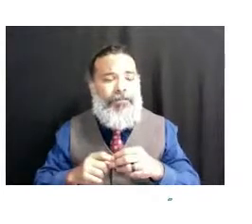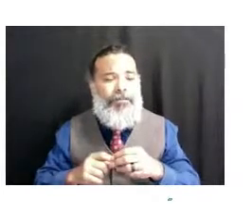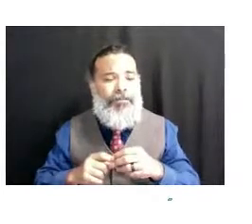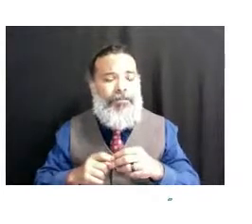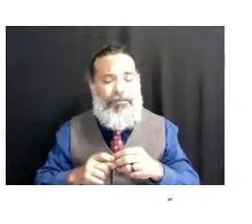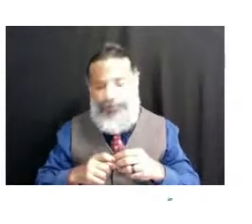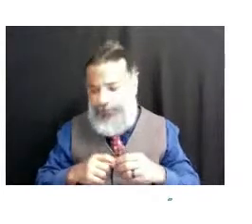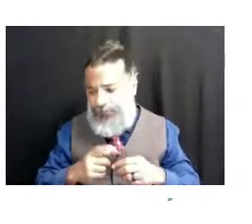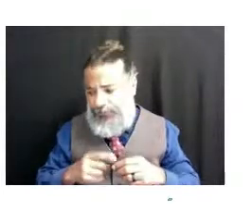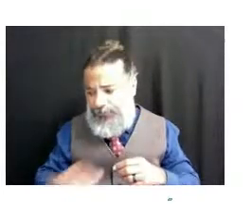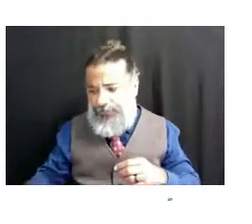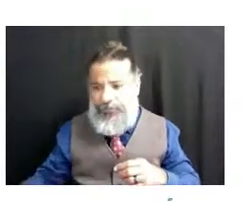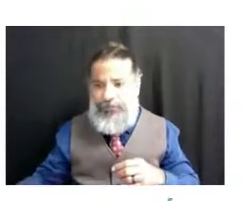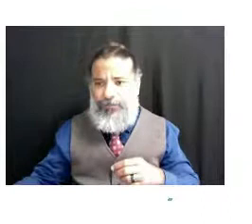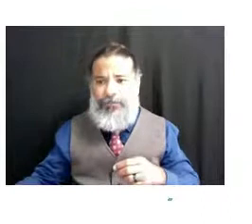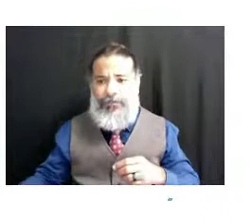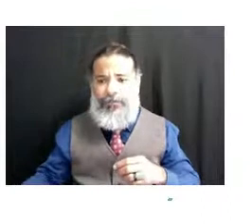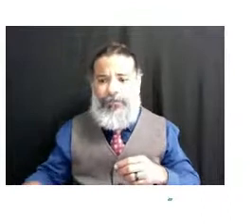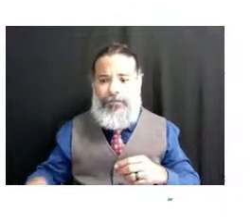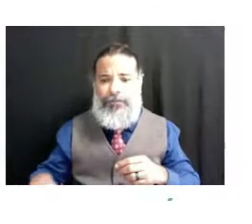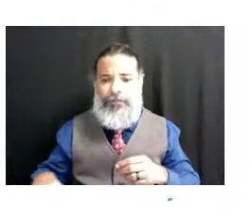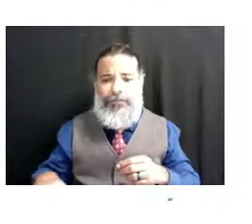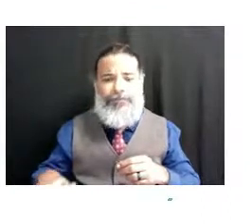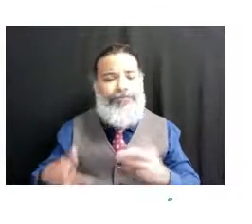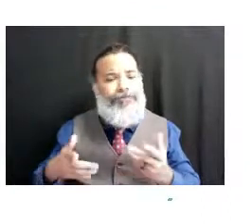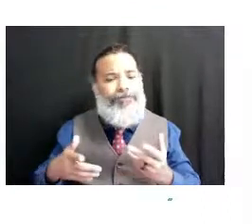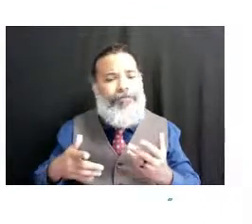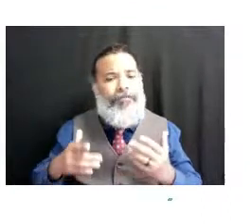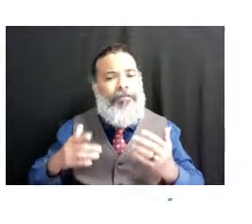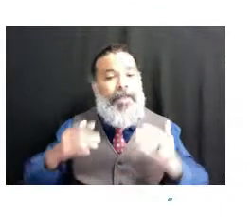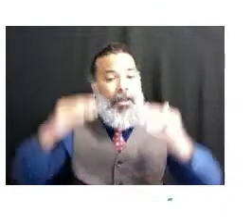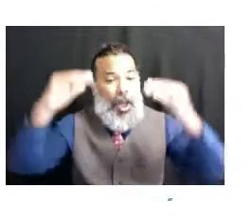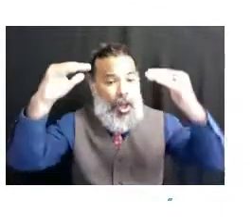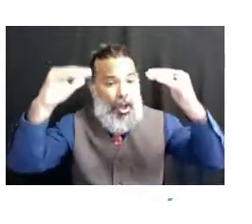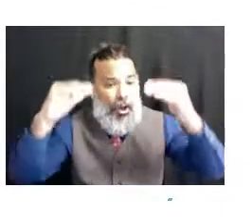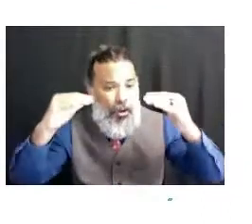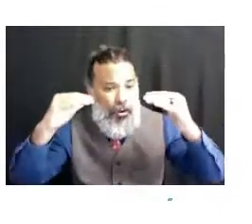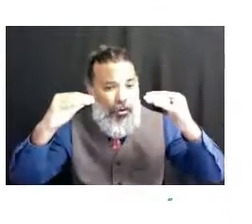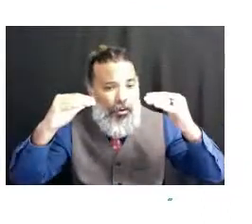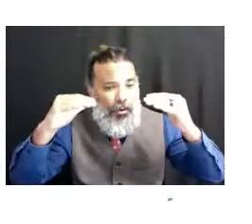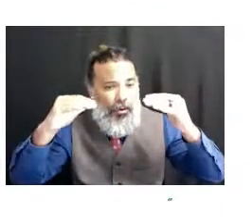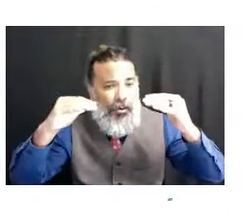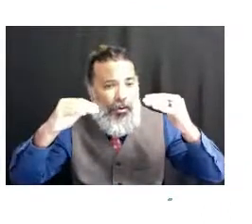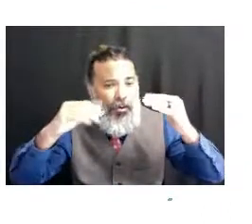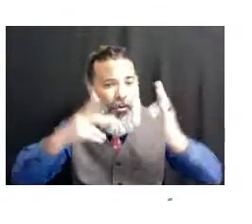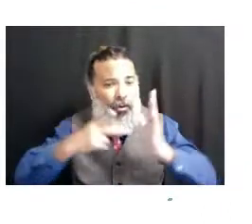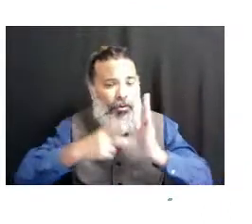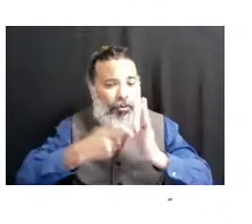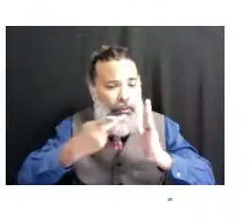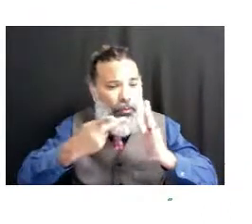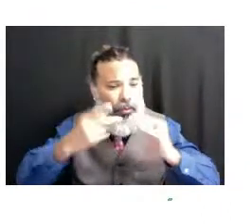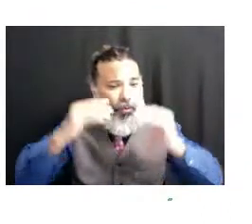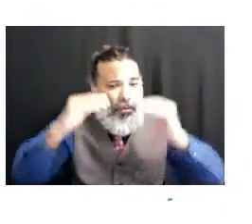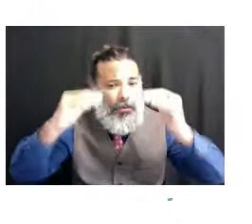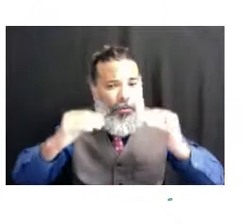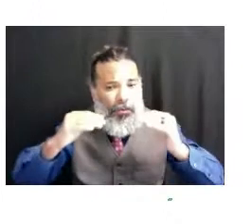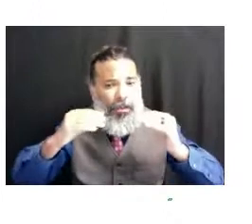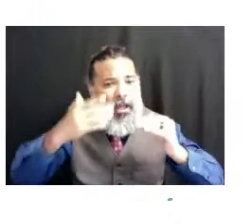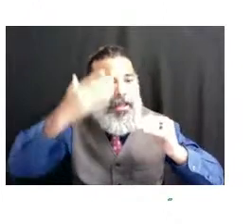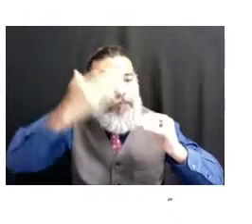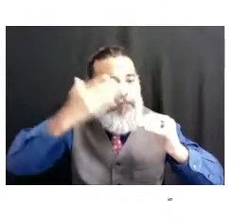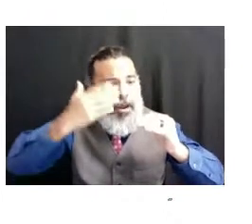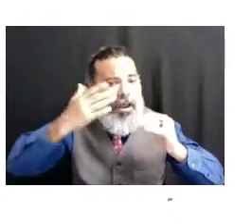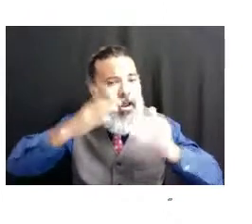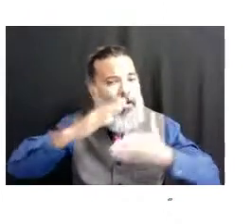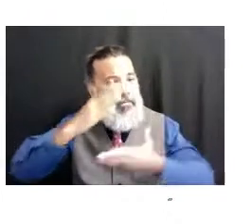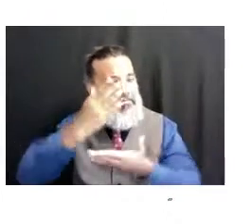the low cover, the dual cover over the front part of